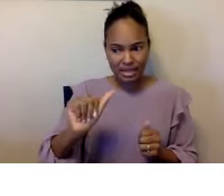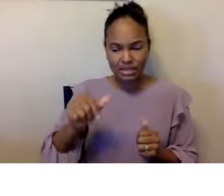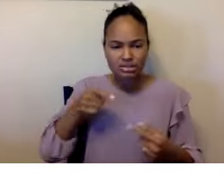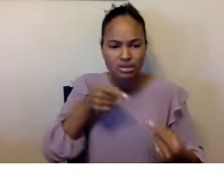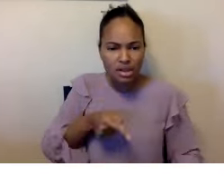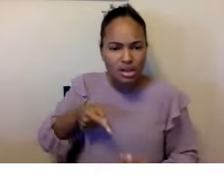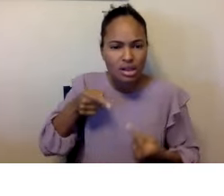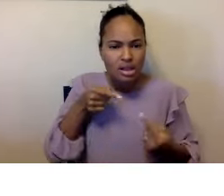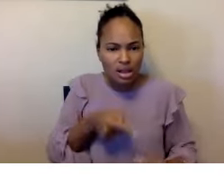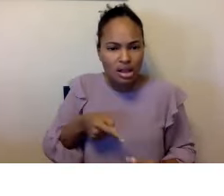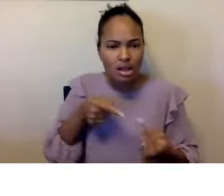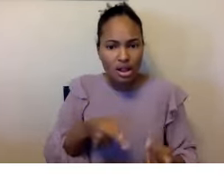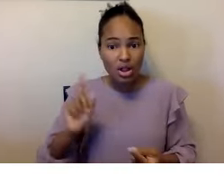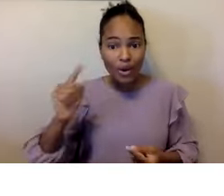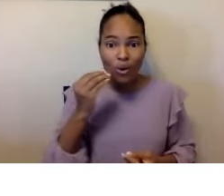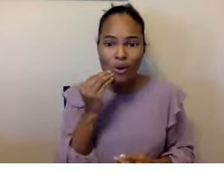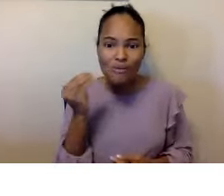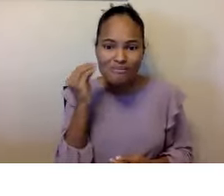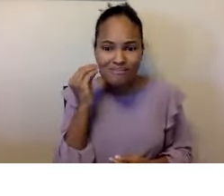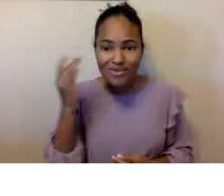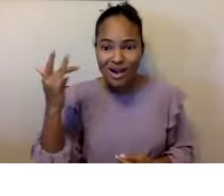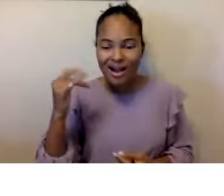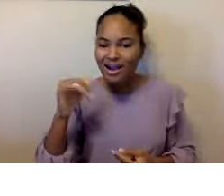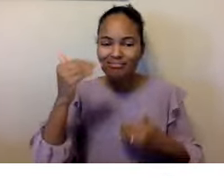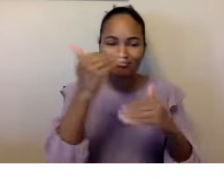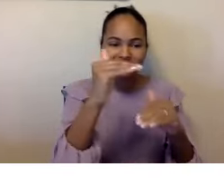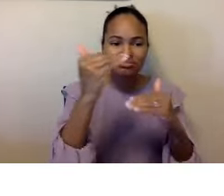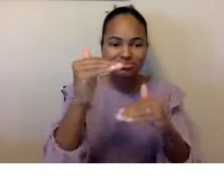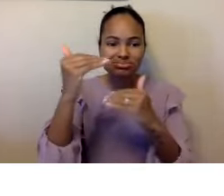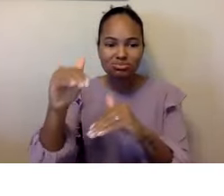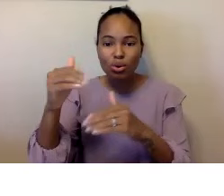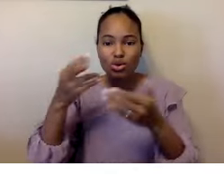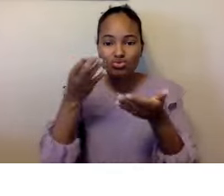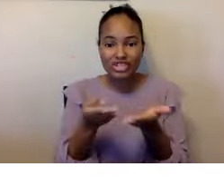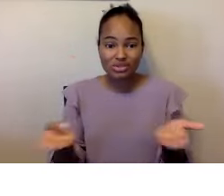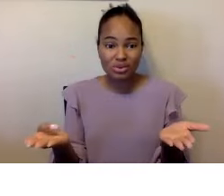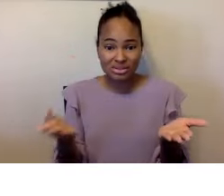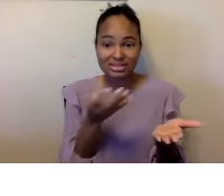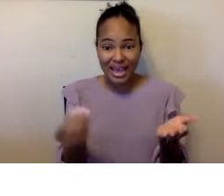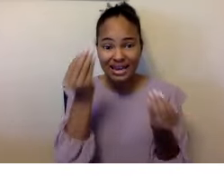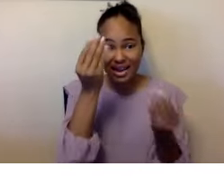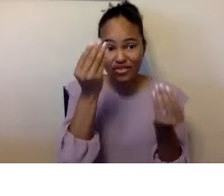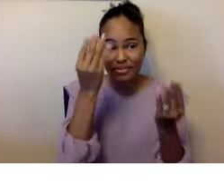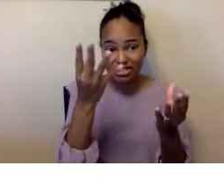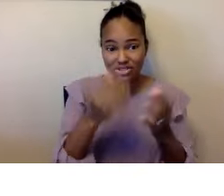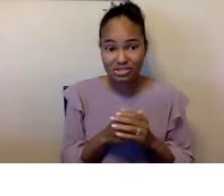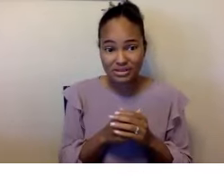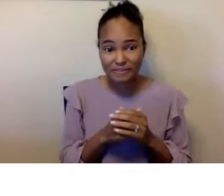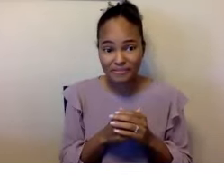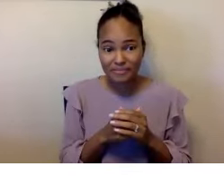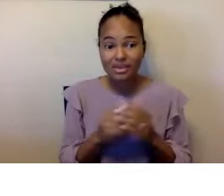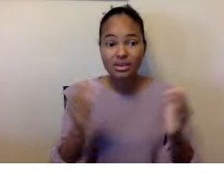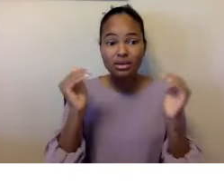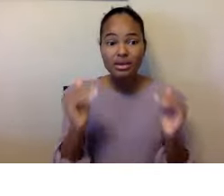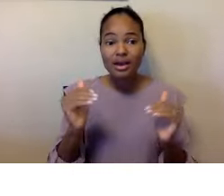information. And the African American civil rights movement issues are some of the same issues faced by people with